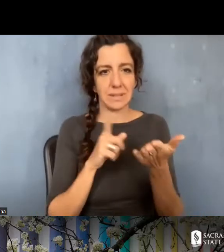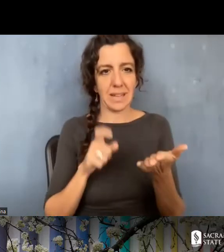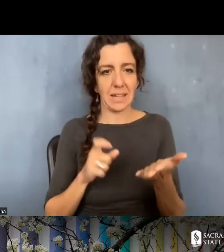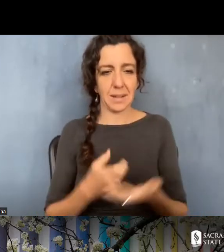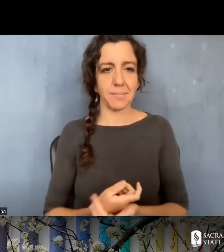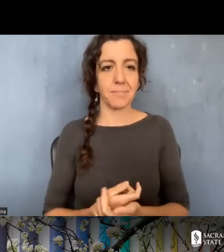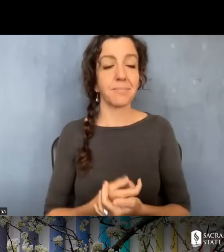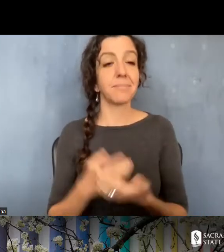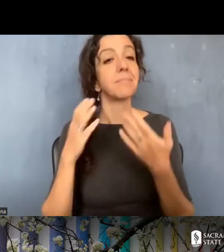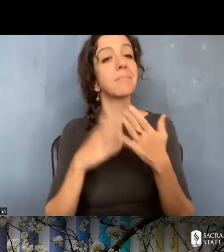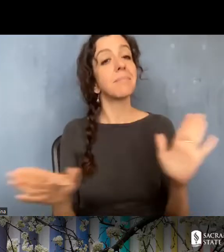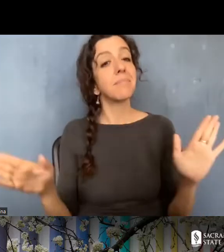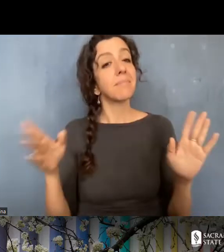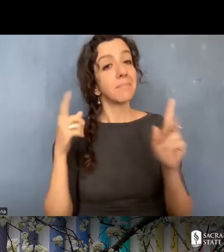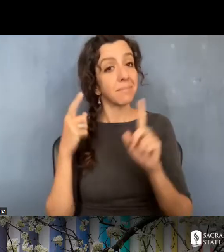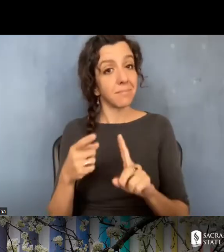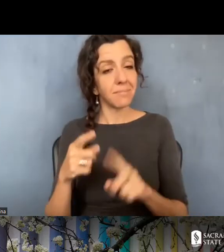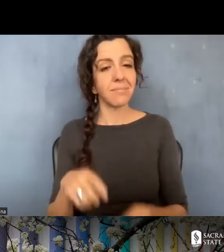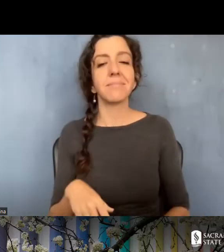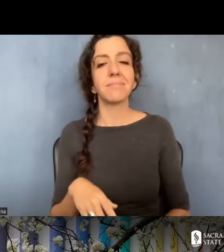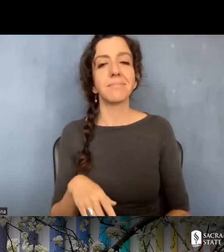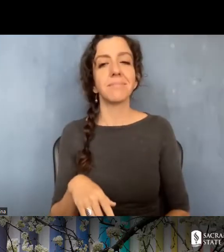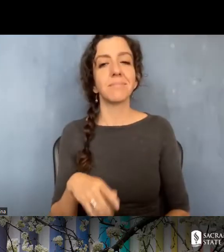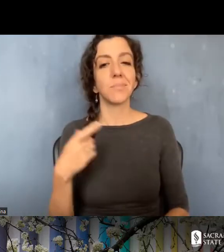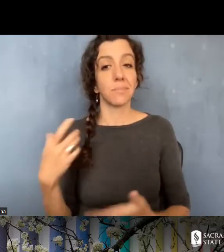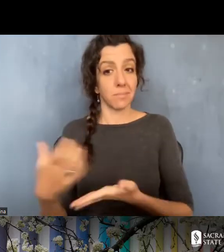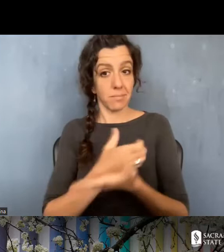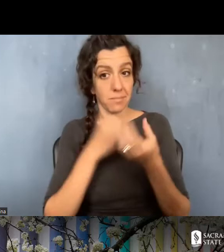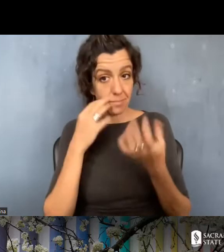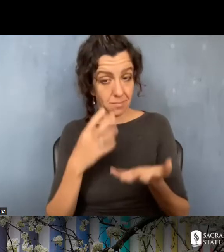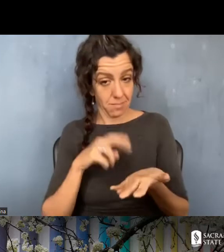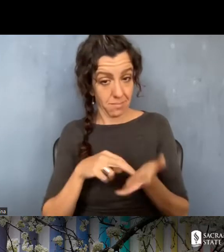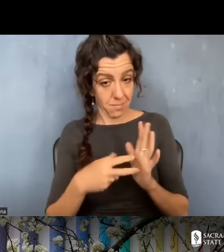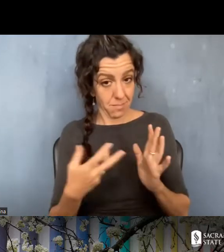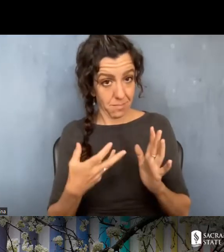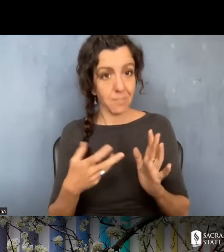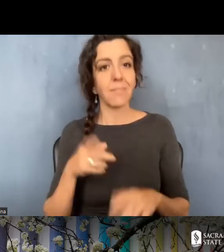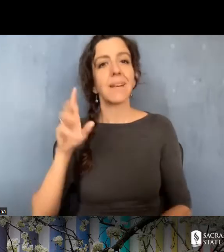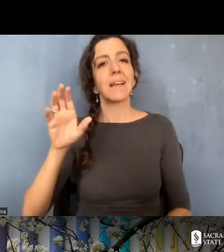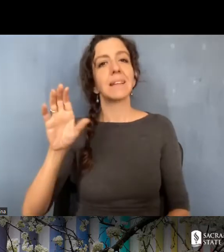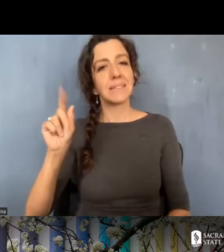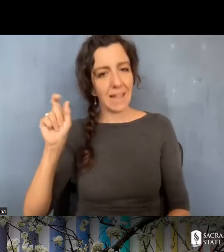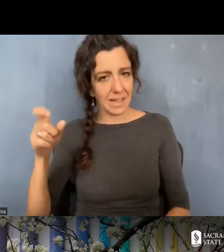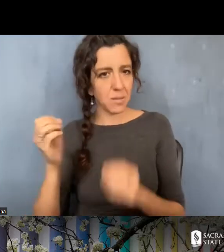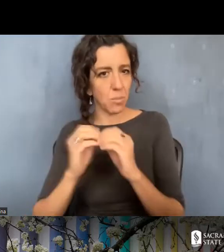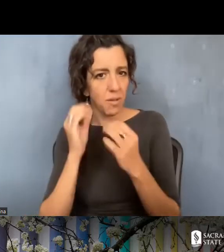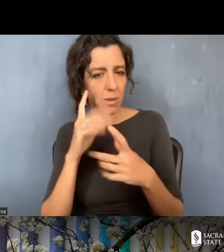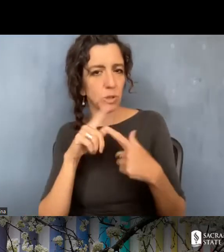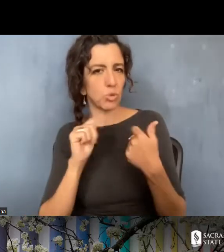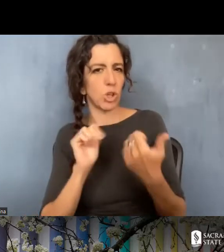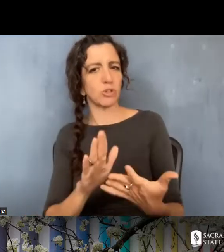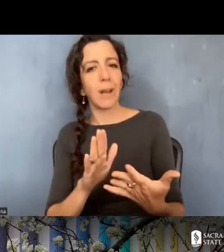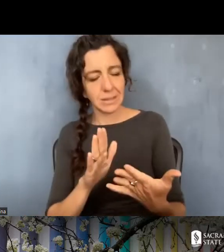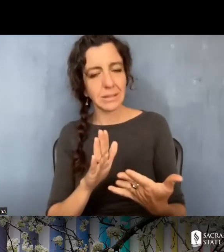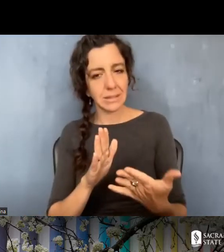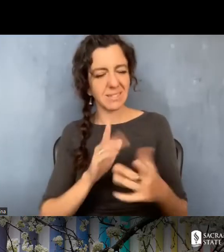Overall, for this theme, the data pointed to CDA needing more information to adequately address the multiple barriers